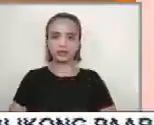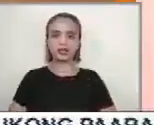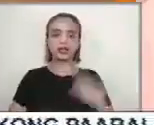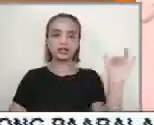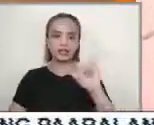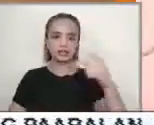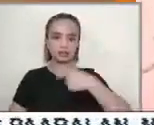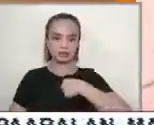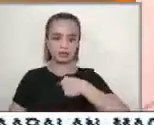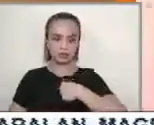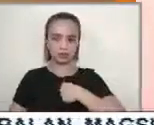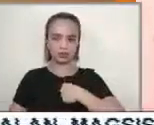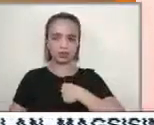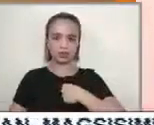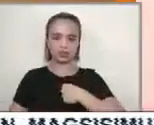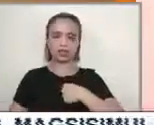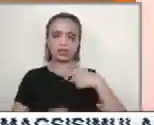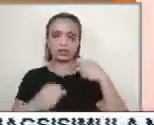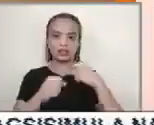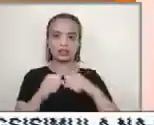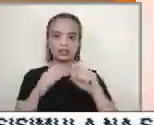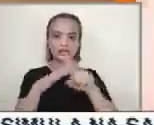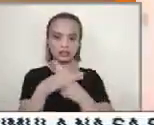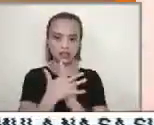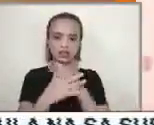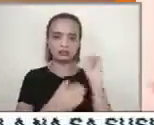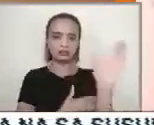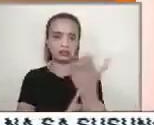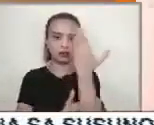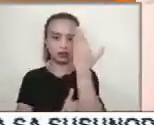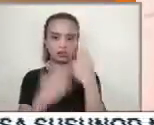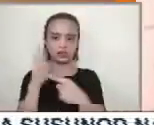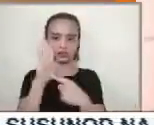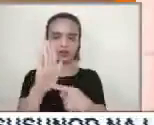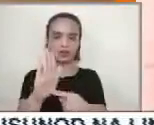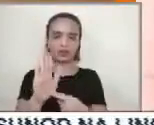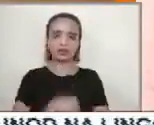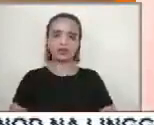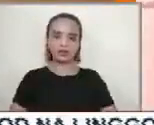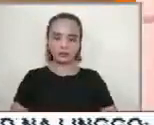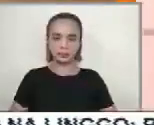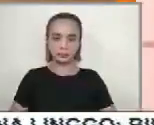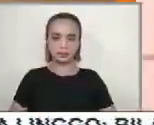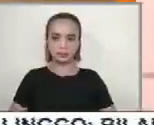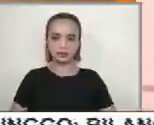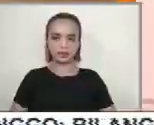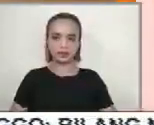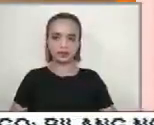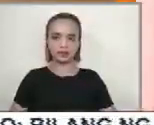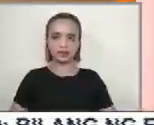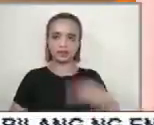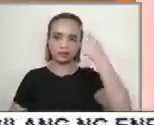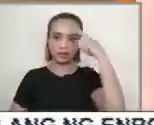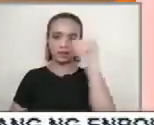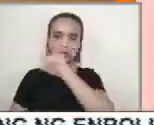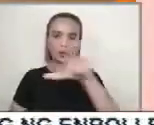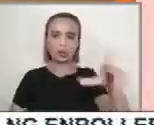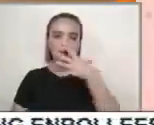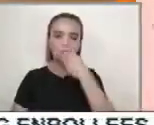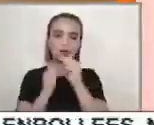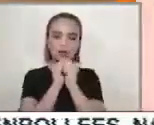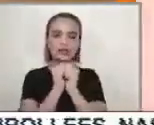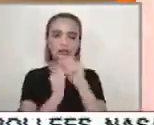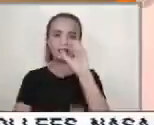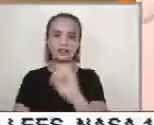Happy first anniversary to Rise and Shine Pilipinas! RSP has been a vital tool in giving credible and